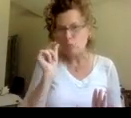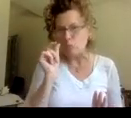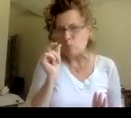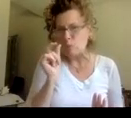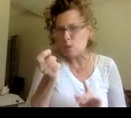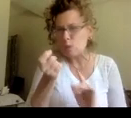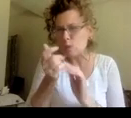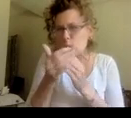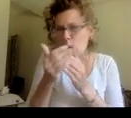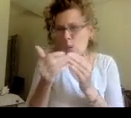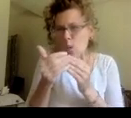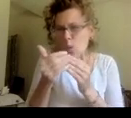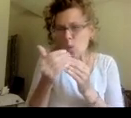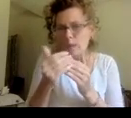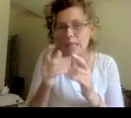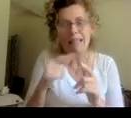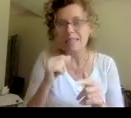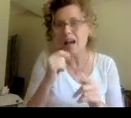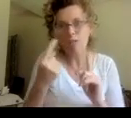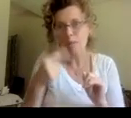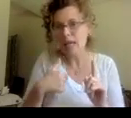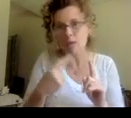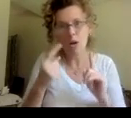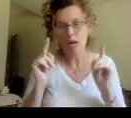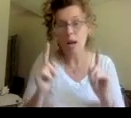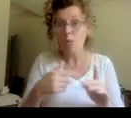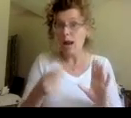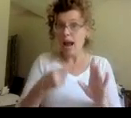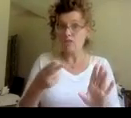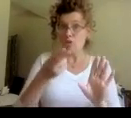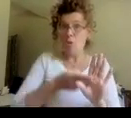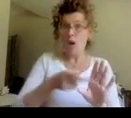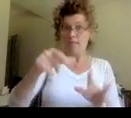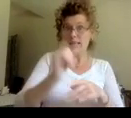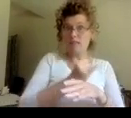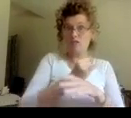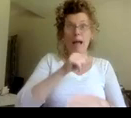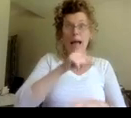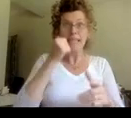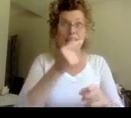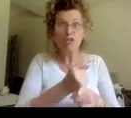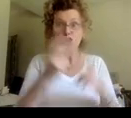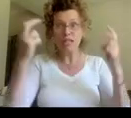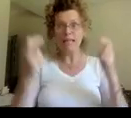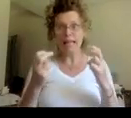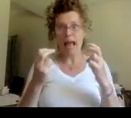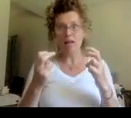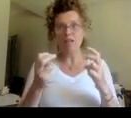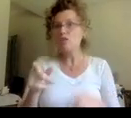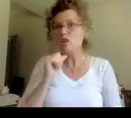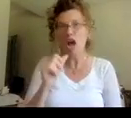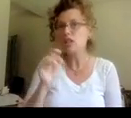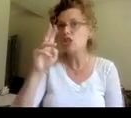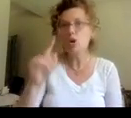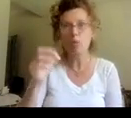saying, this isn't for me. Yep. This isn't going to work. Yep. When I was joining this industry, and my sister, who I love dearly, had sat down with me and said, "You're not Tony Robbins. No one